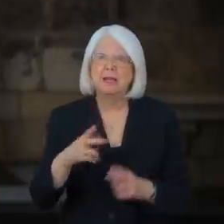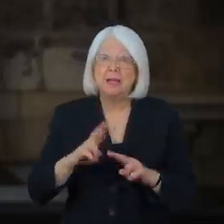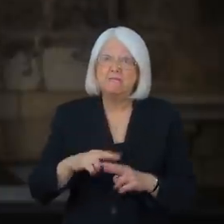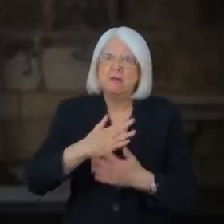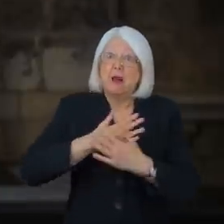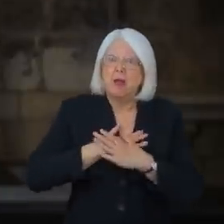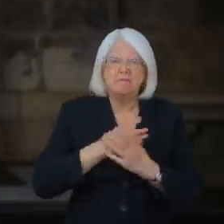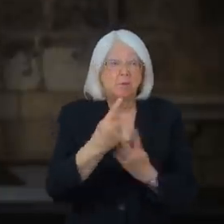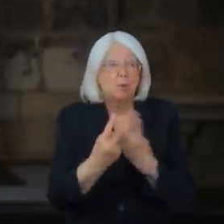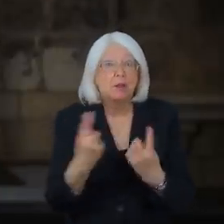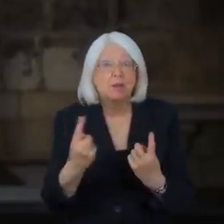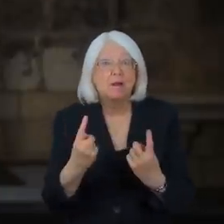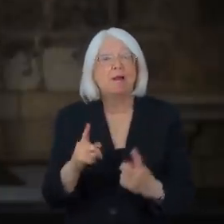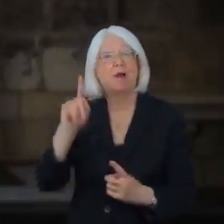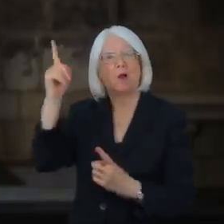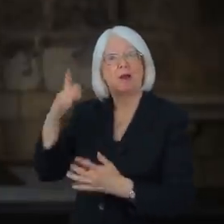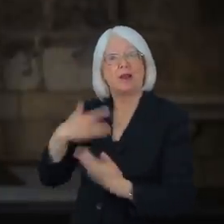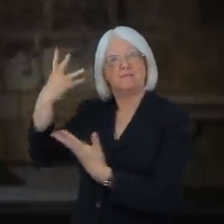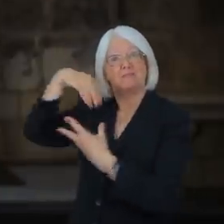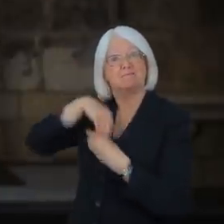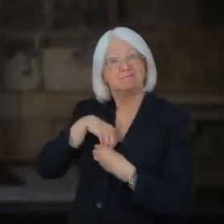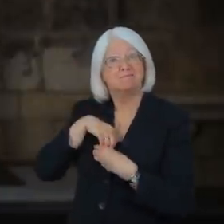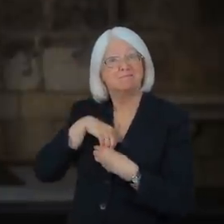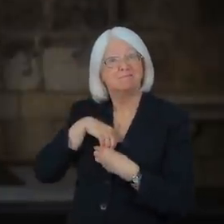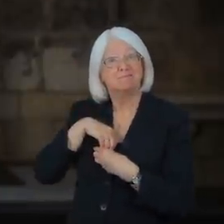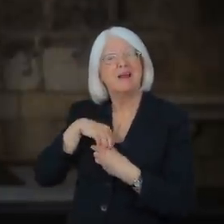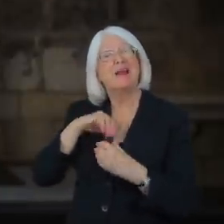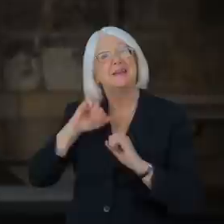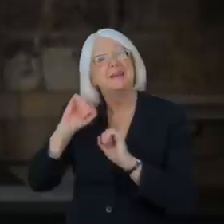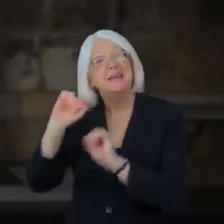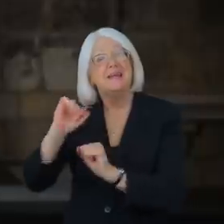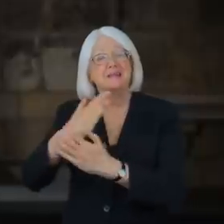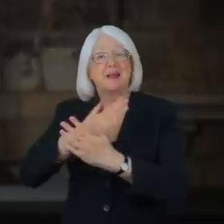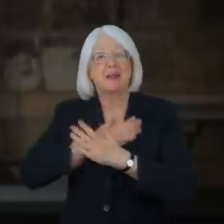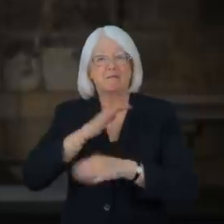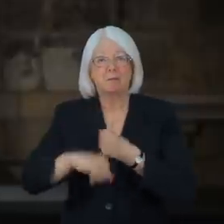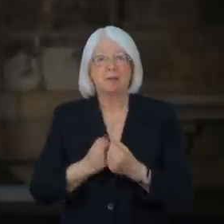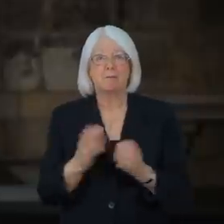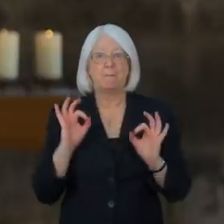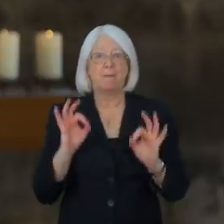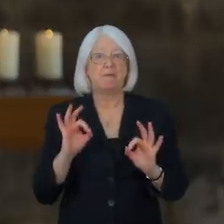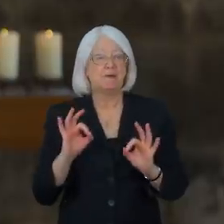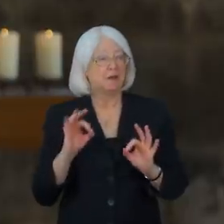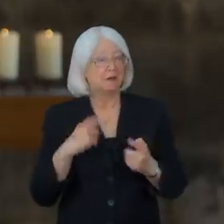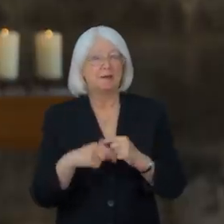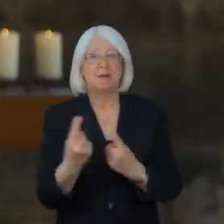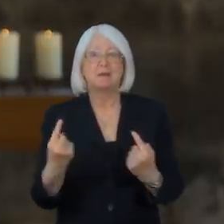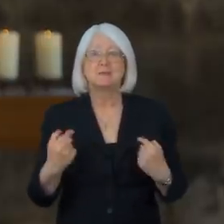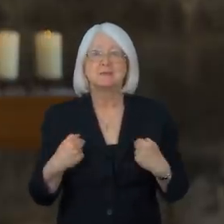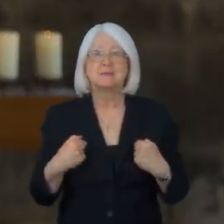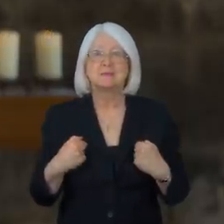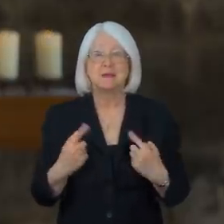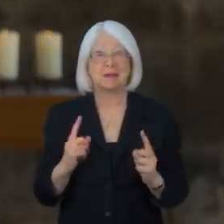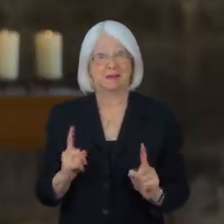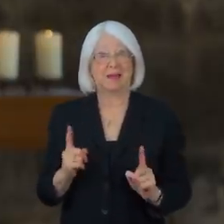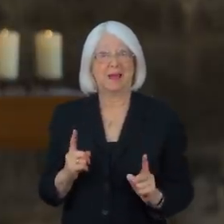God lives in us, and his love is perfected in us. By this,